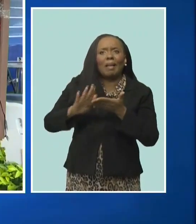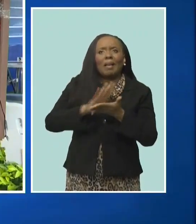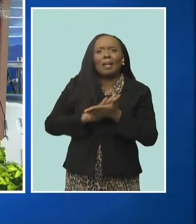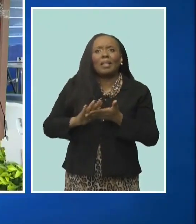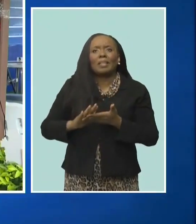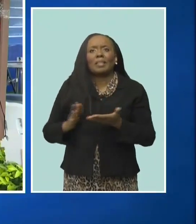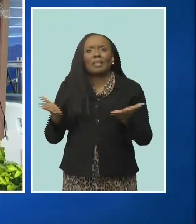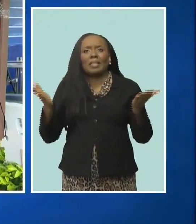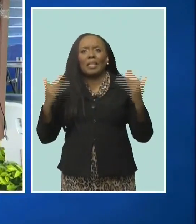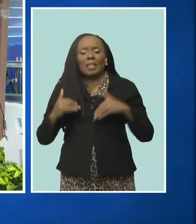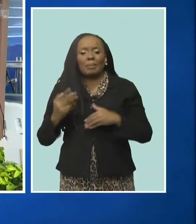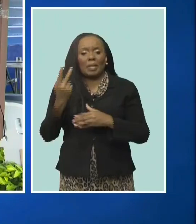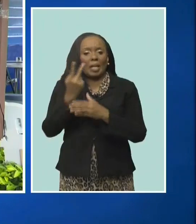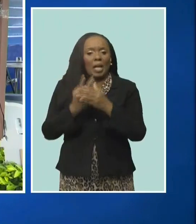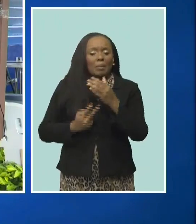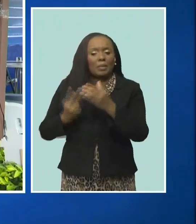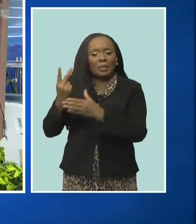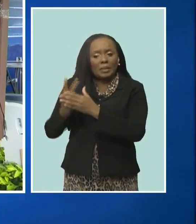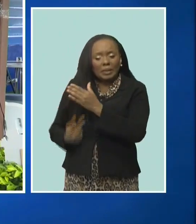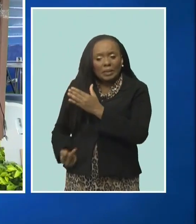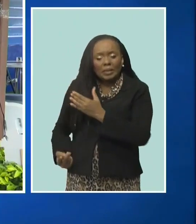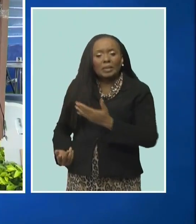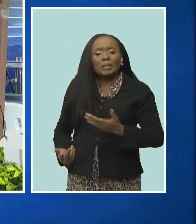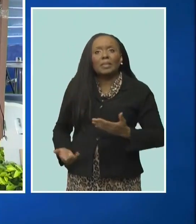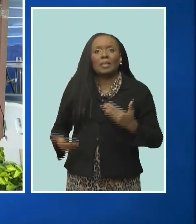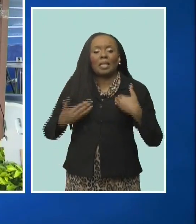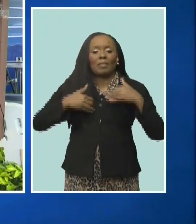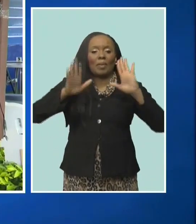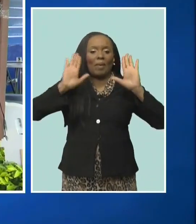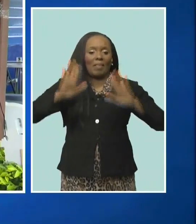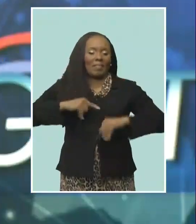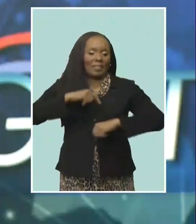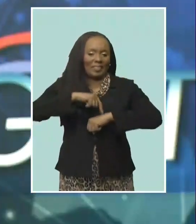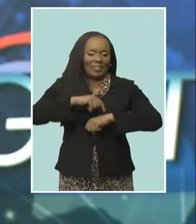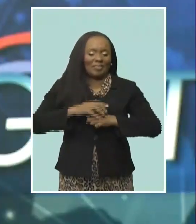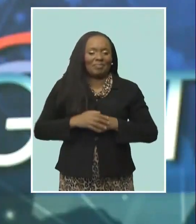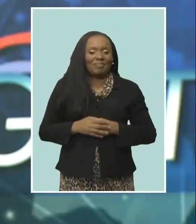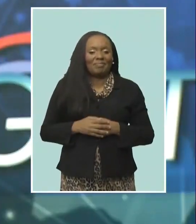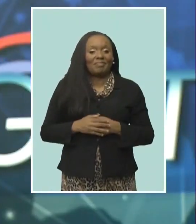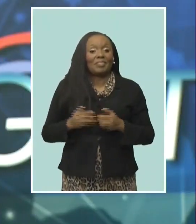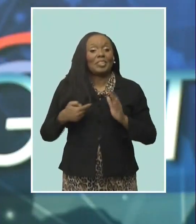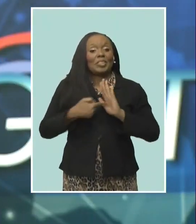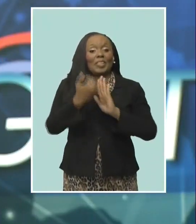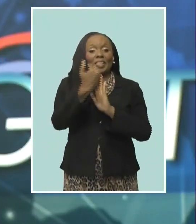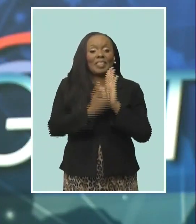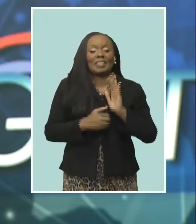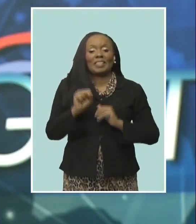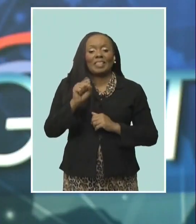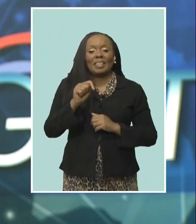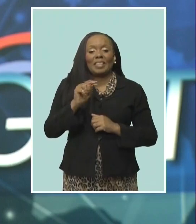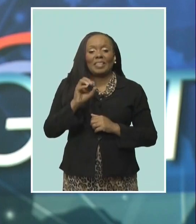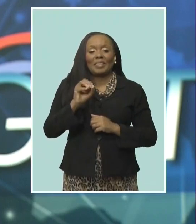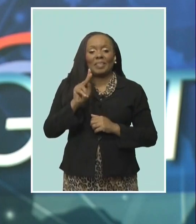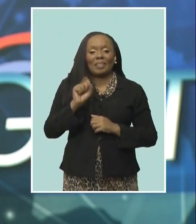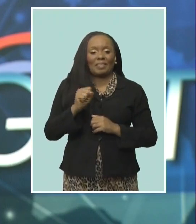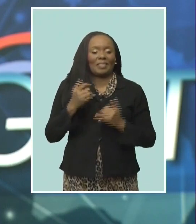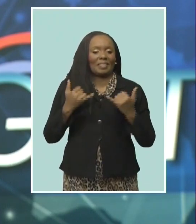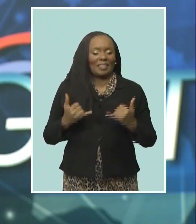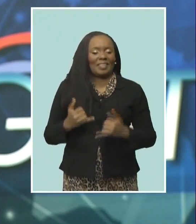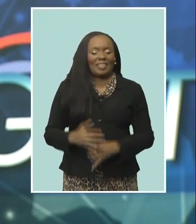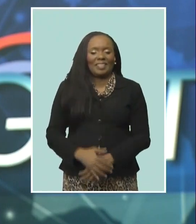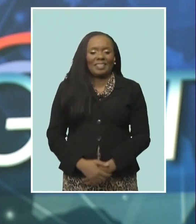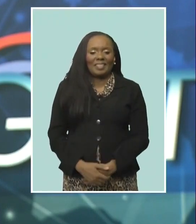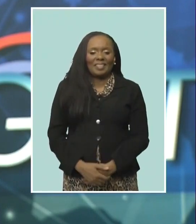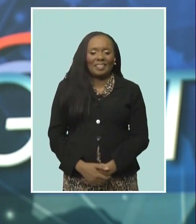out with the couples and what's not and have a wonderful time. Here's how the stocks traded locally and regionally